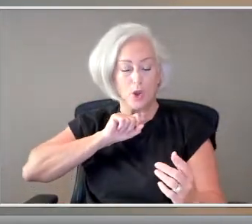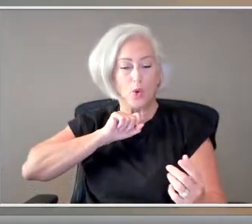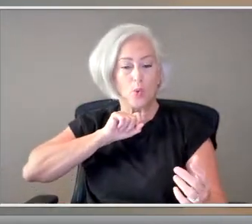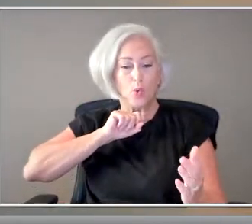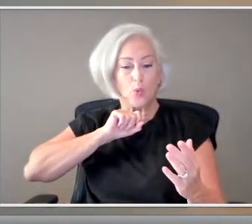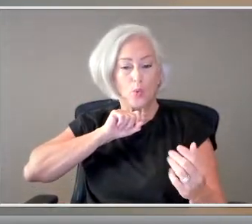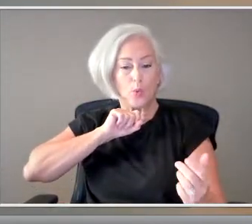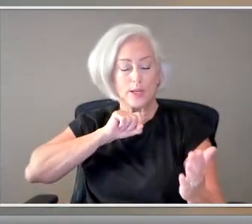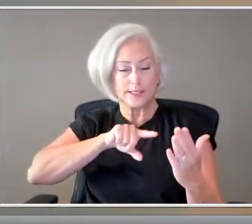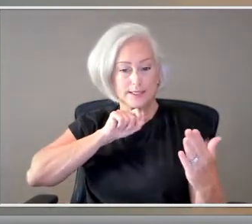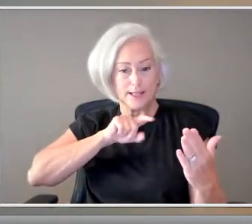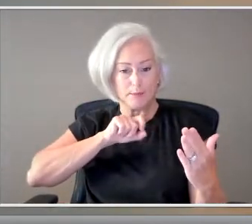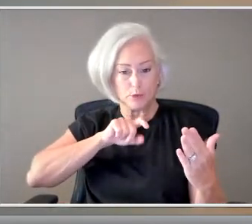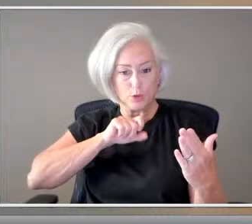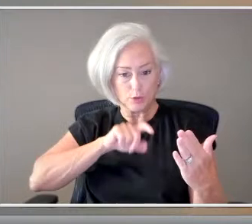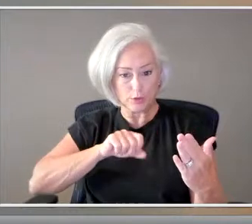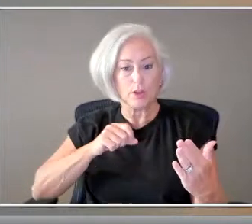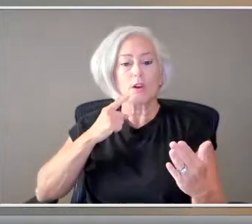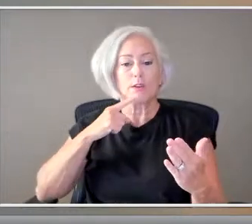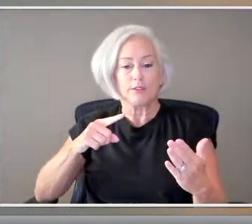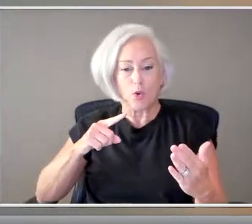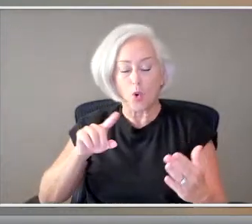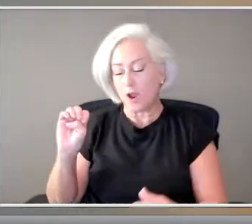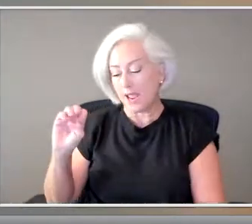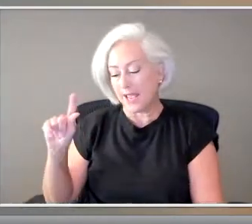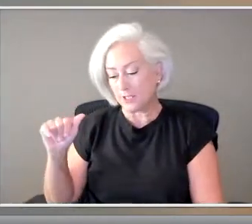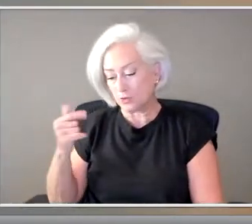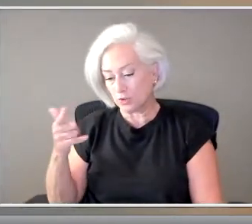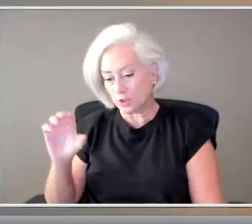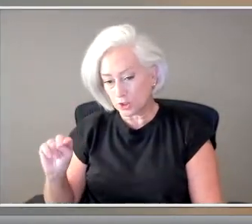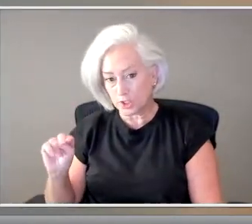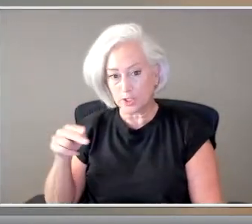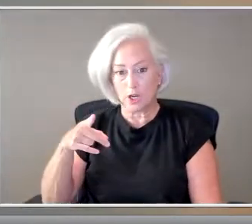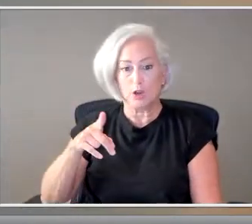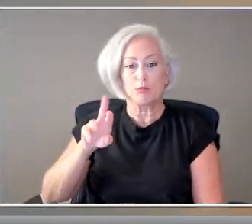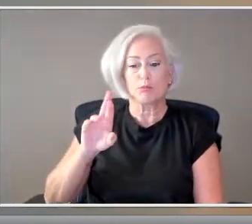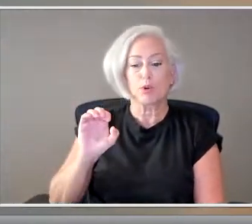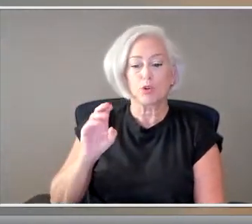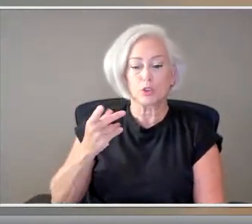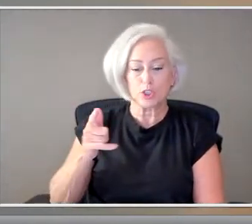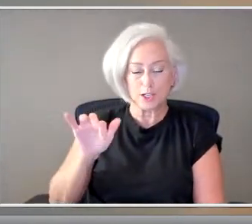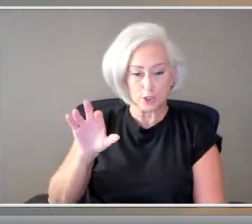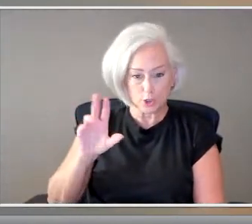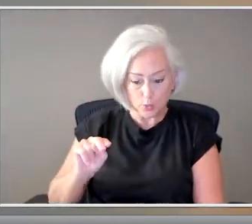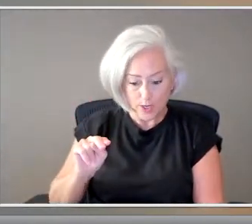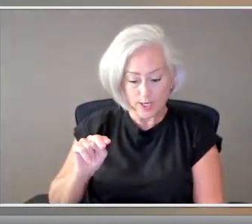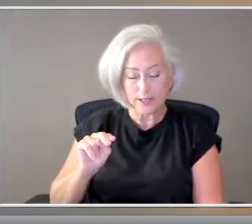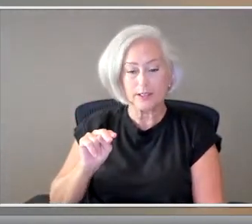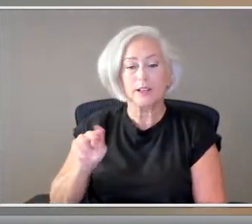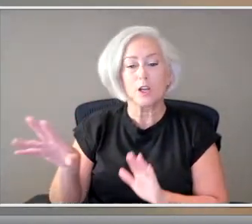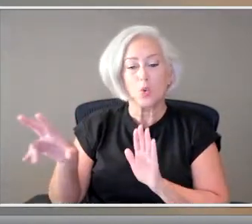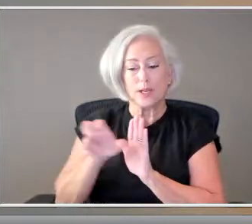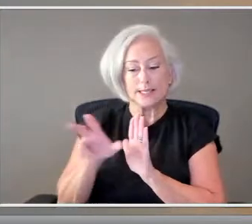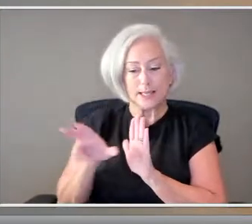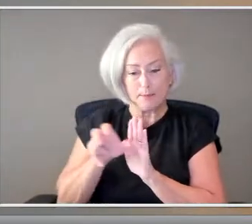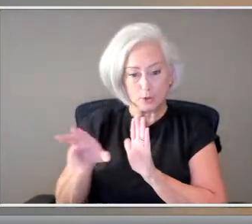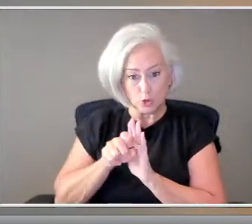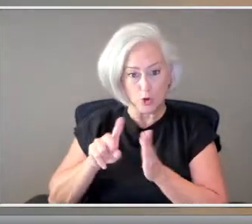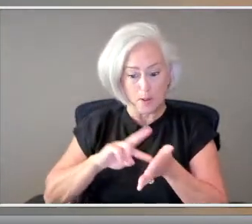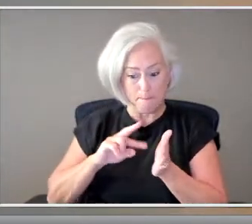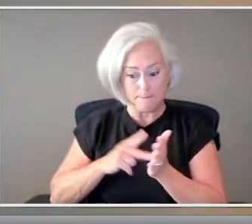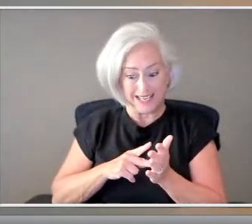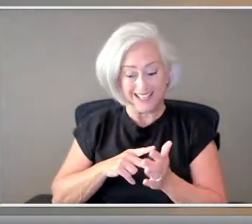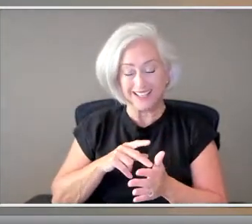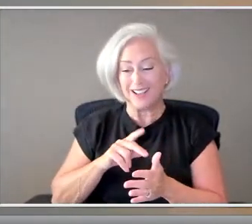called estrogen and progesterone receptor. And only about 10% of breast cancers have all 3 receptors